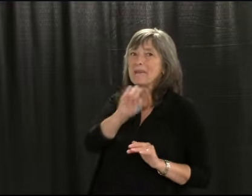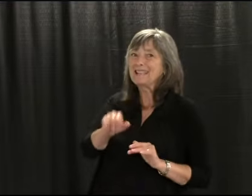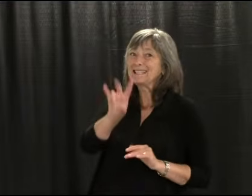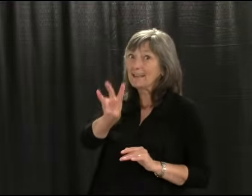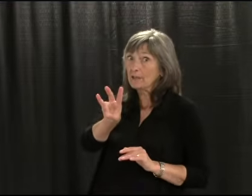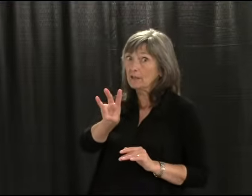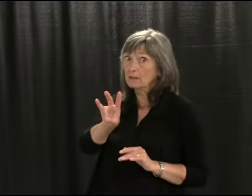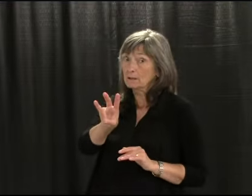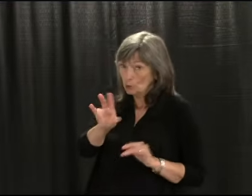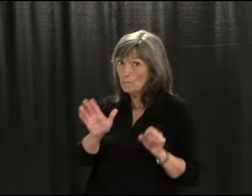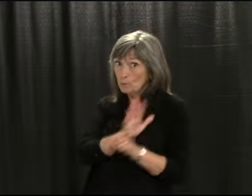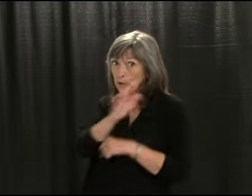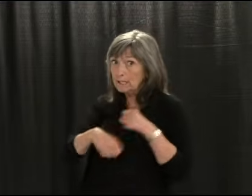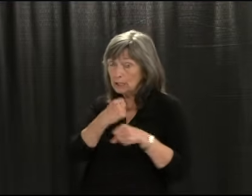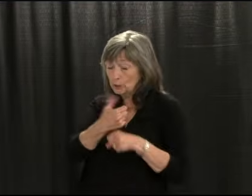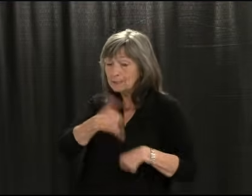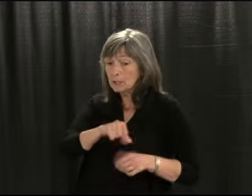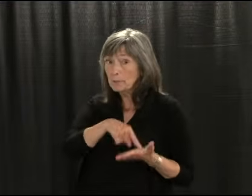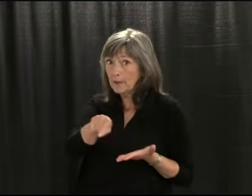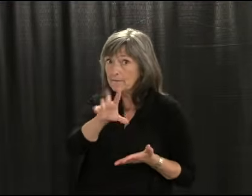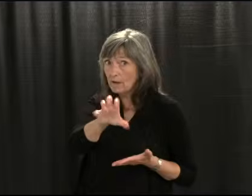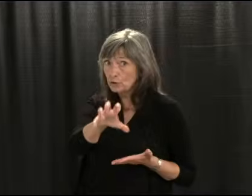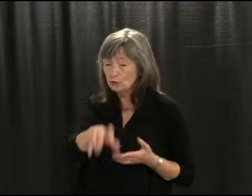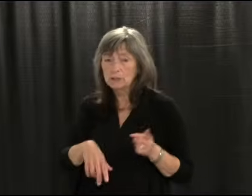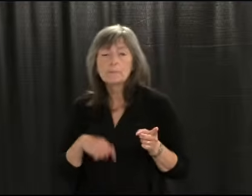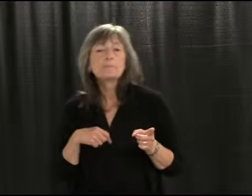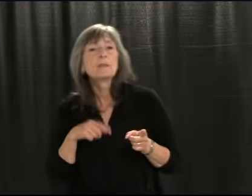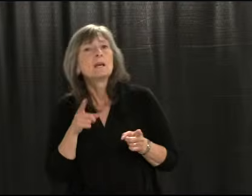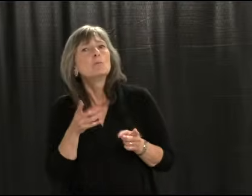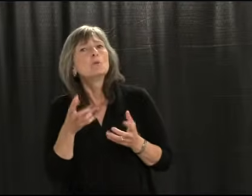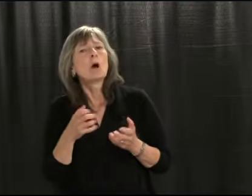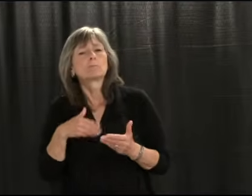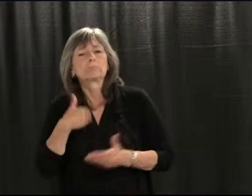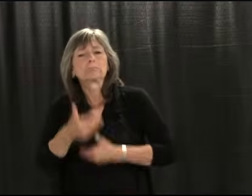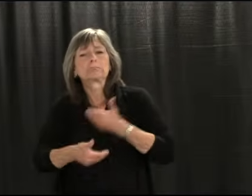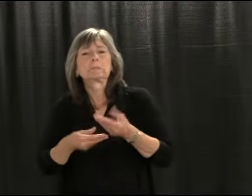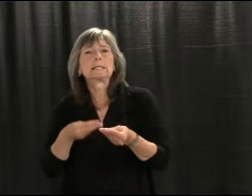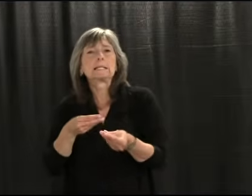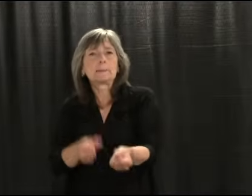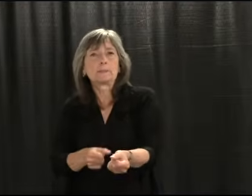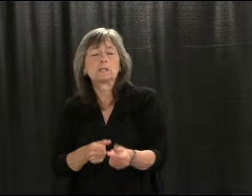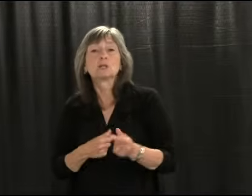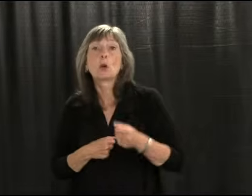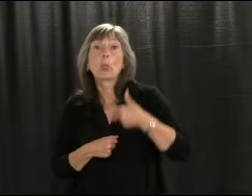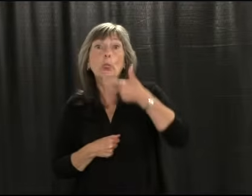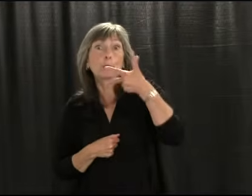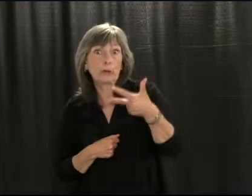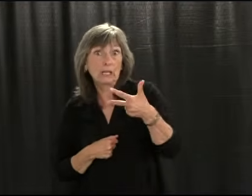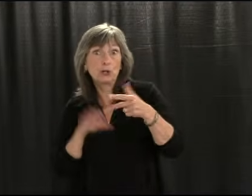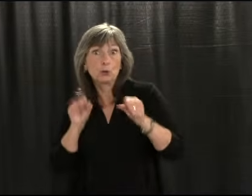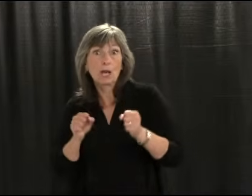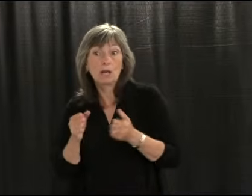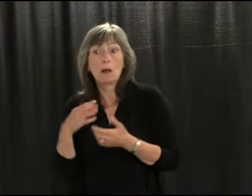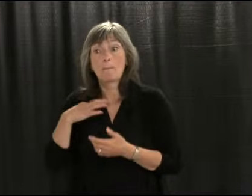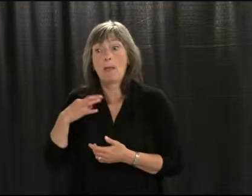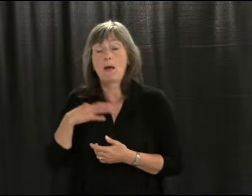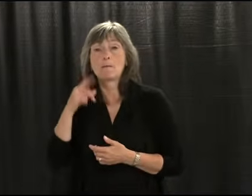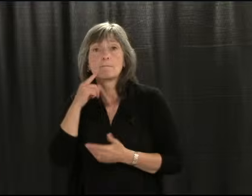7th. Our aim is to make this process as simple as possible. There are 3 ways that you can